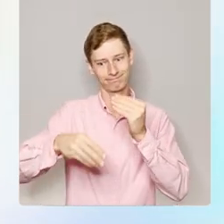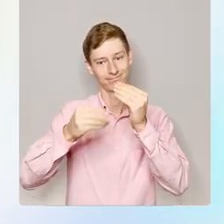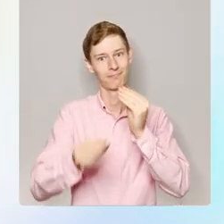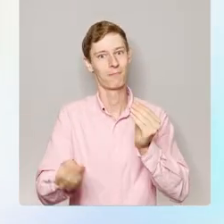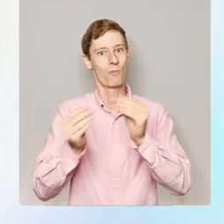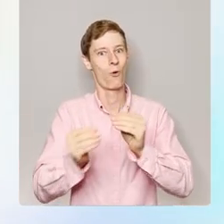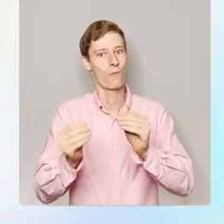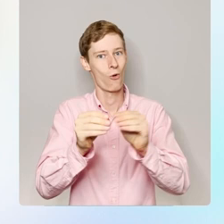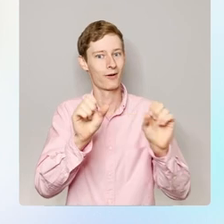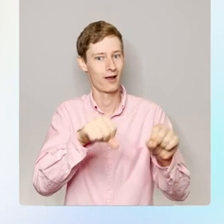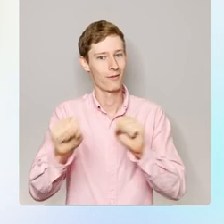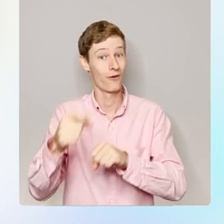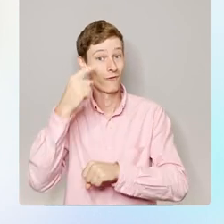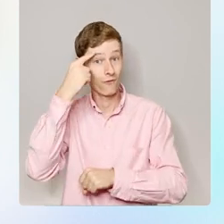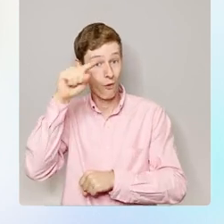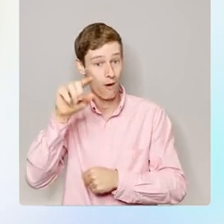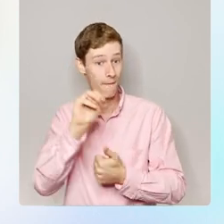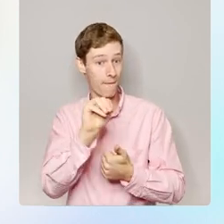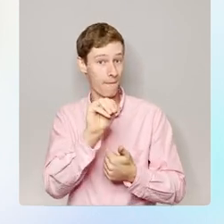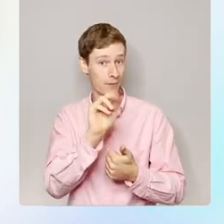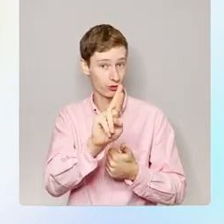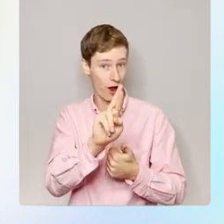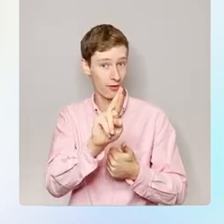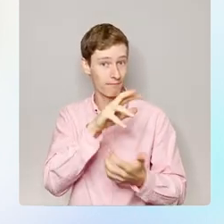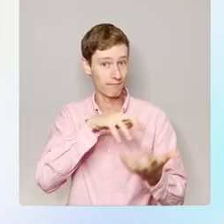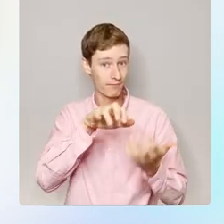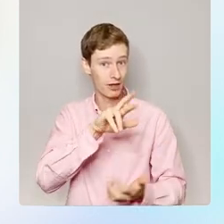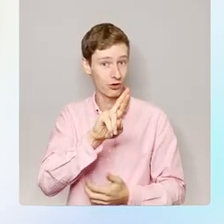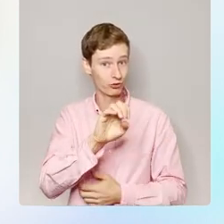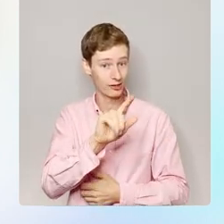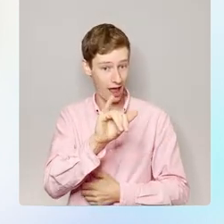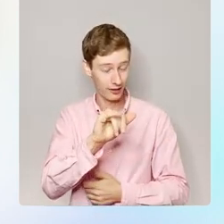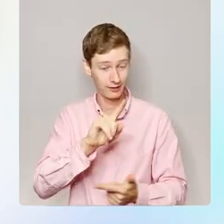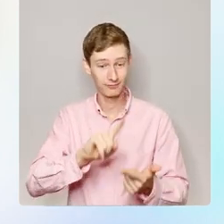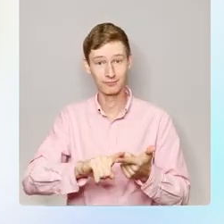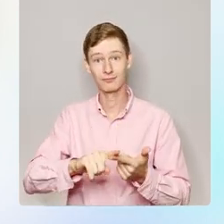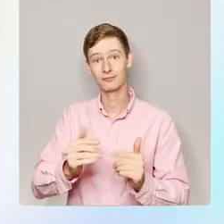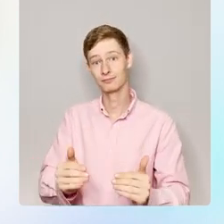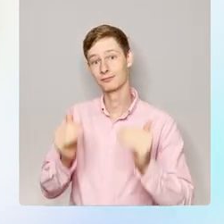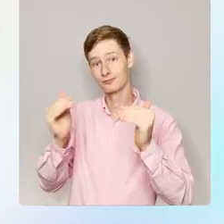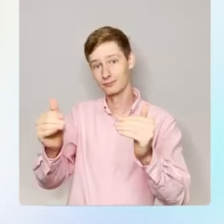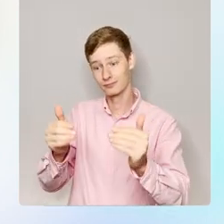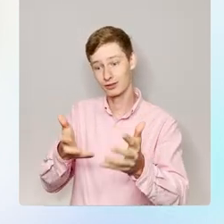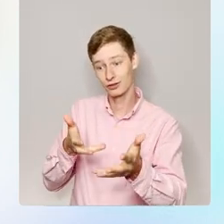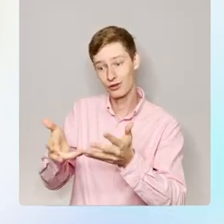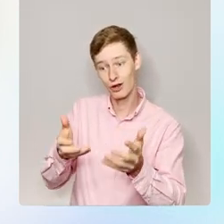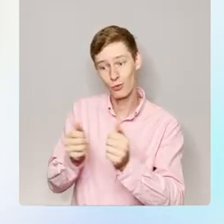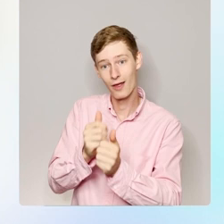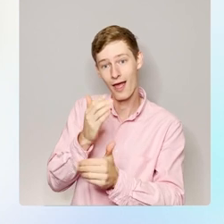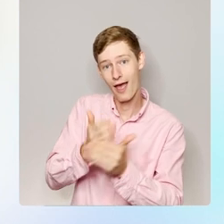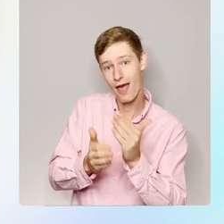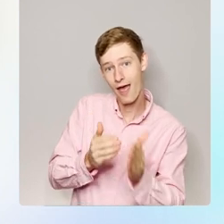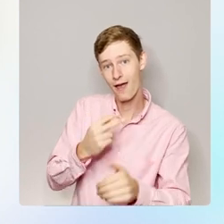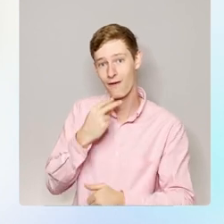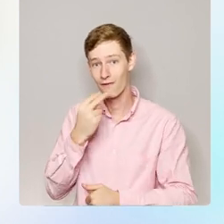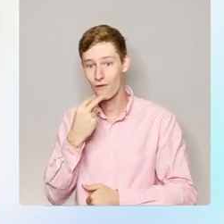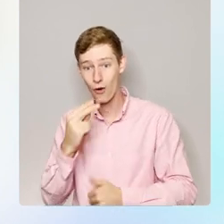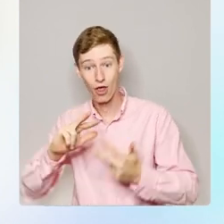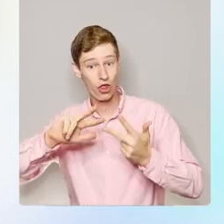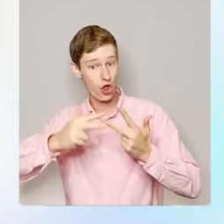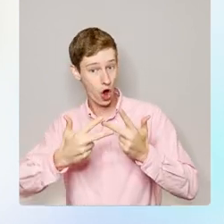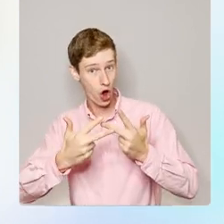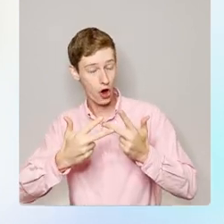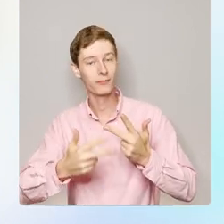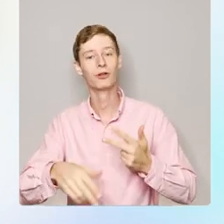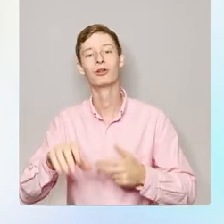more capabilities for mixed reality, enhanced interaction with hands and voice, and is adding a new pillar for